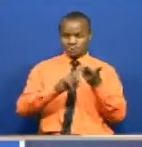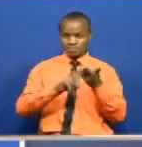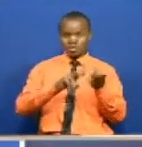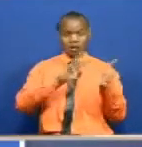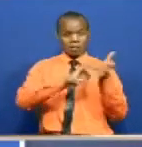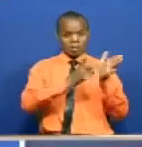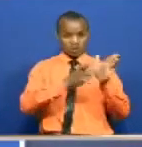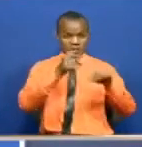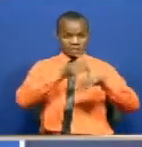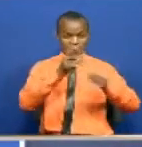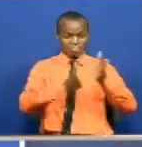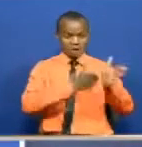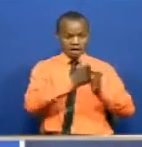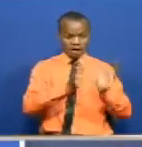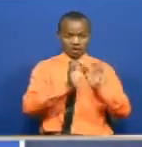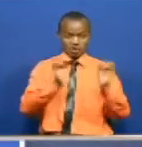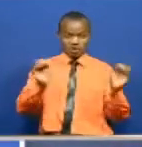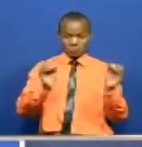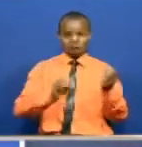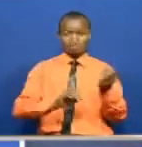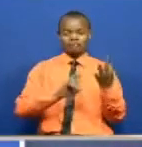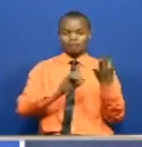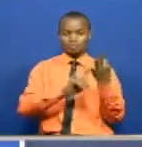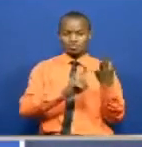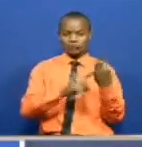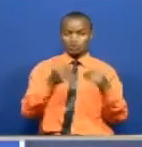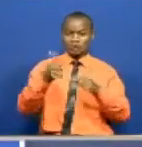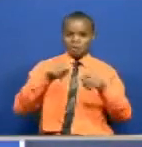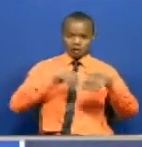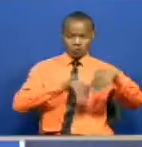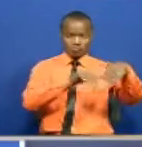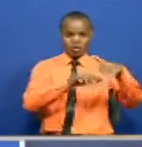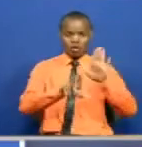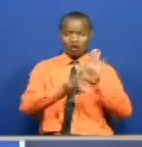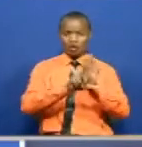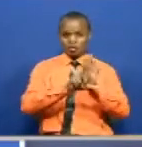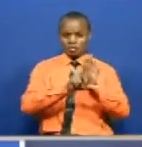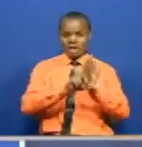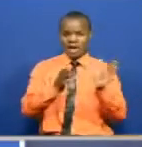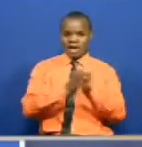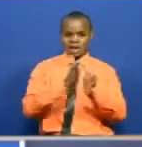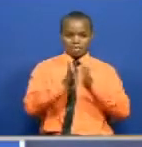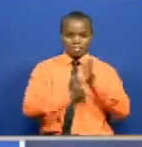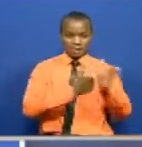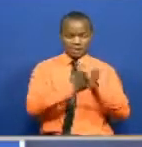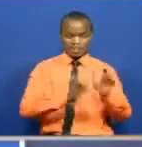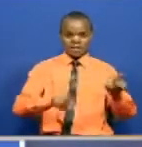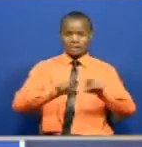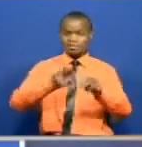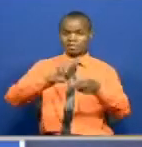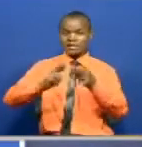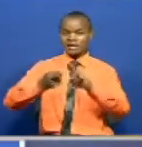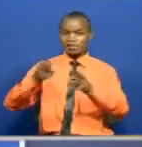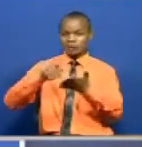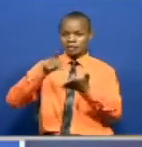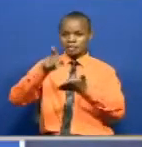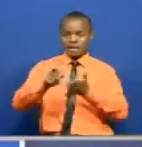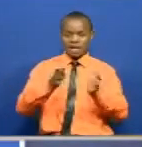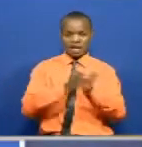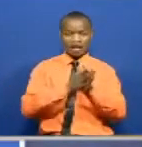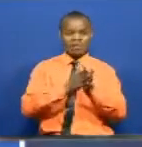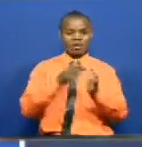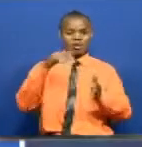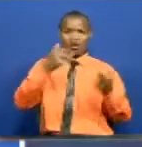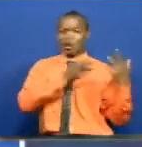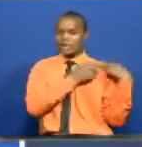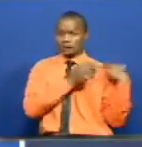planning, willful failure to comply with applicable laws and procedures and guidelines relating to procurement, and abuse of